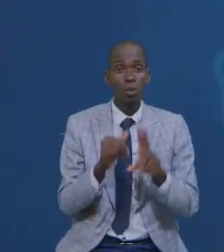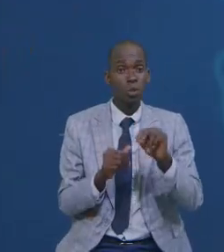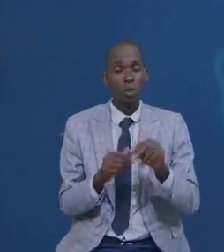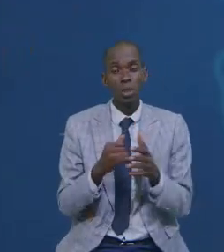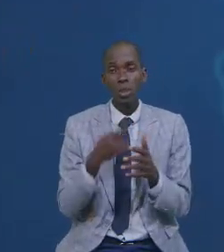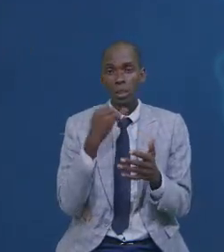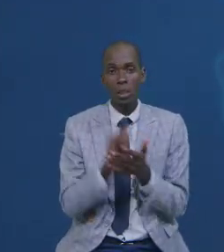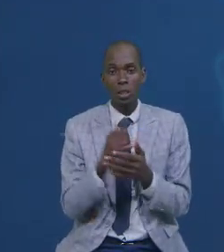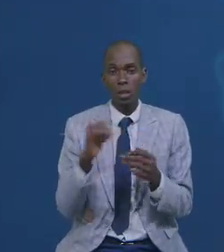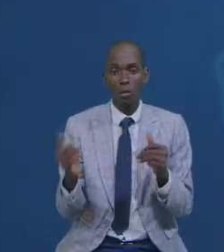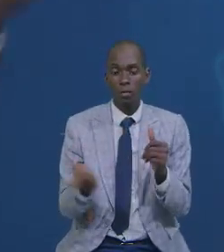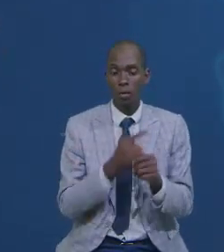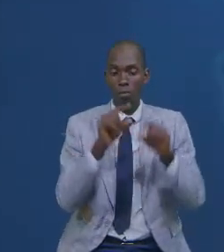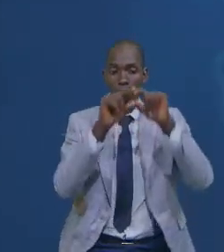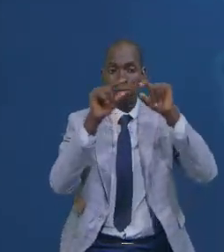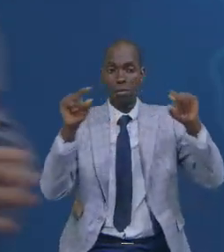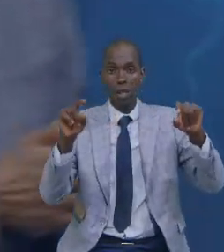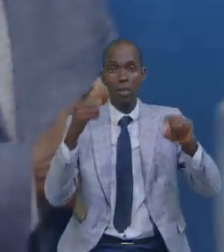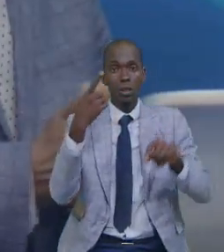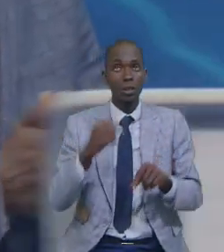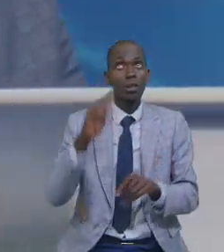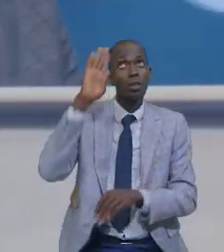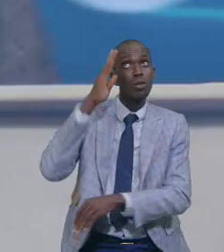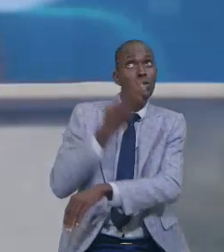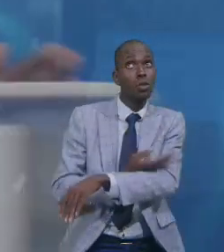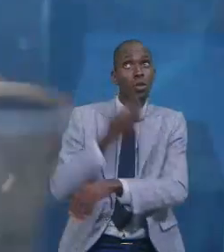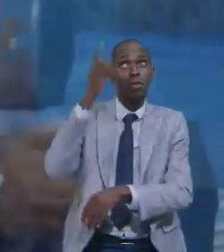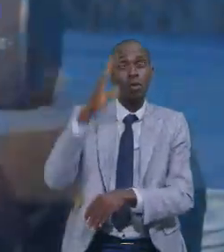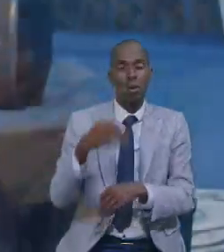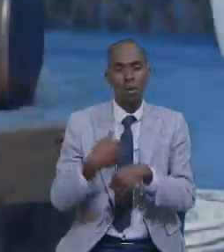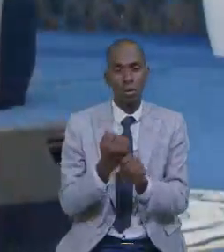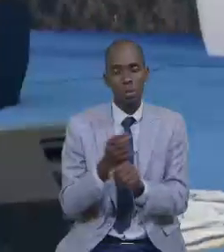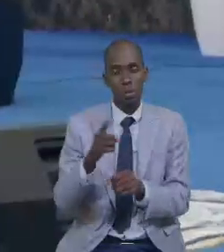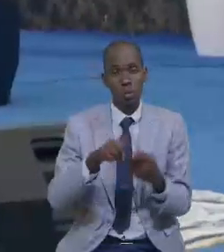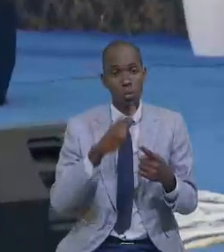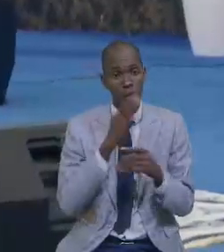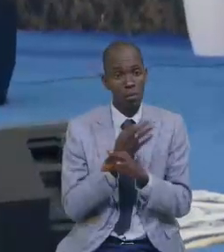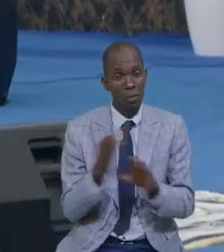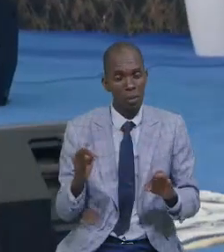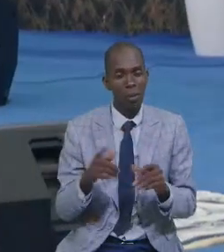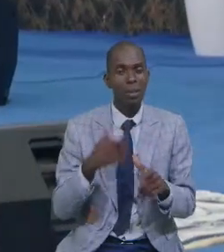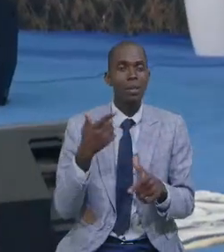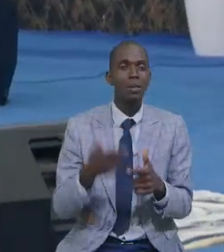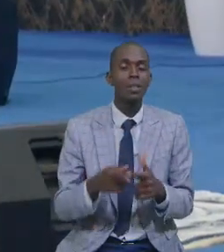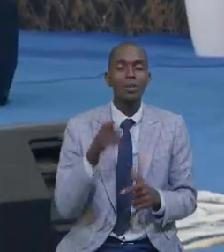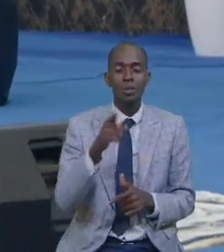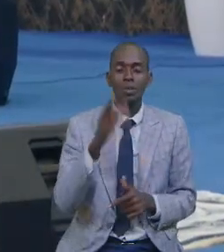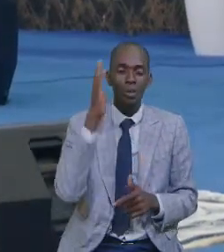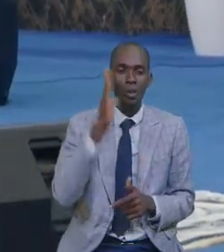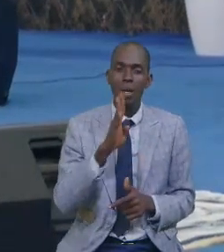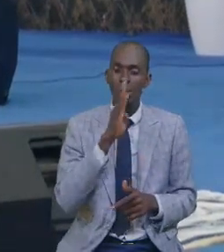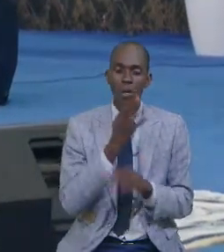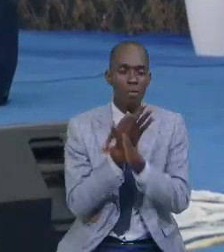line, the Son making you free. And then it says, ye shall be free indeed.